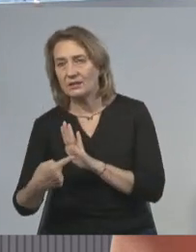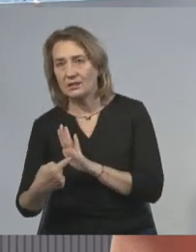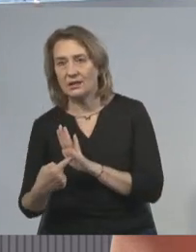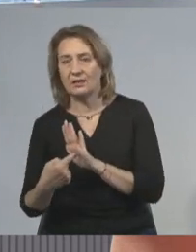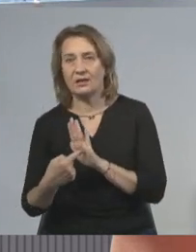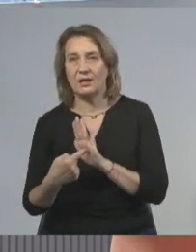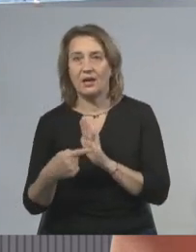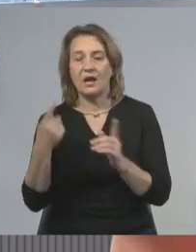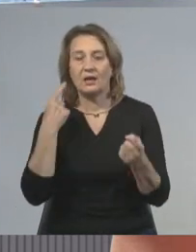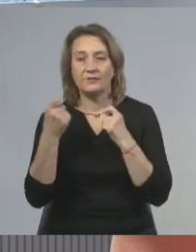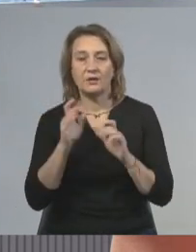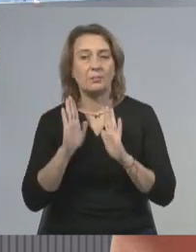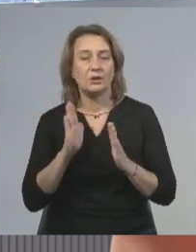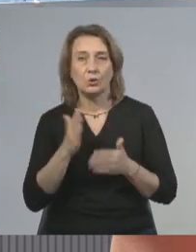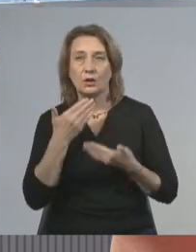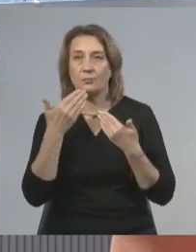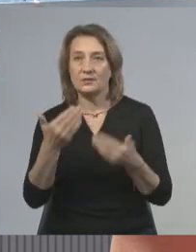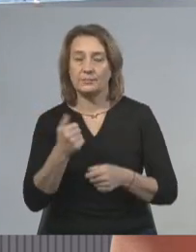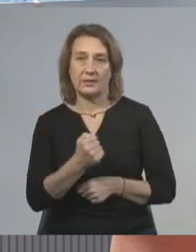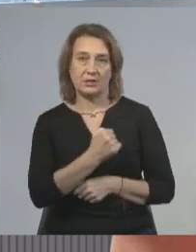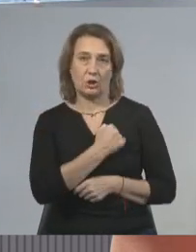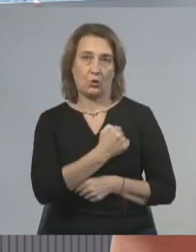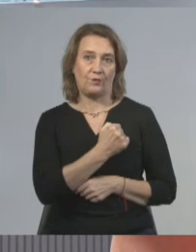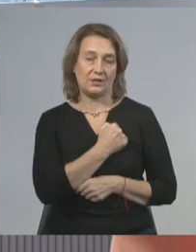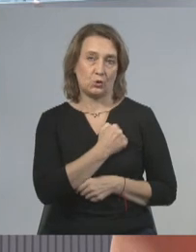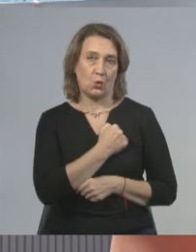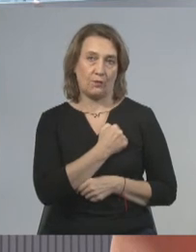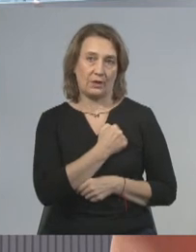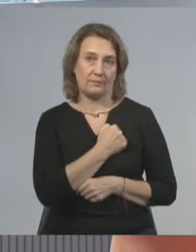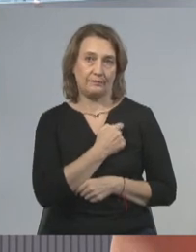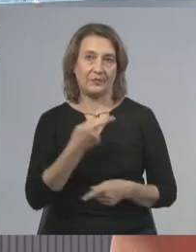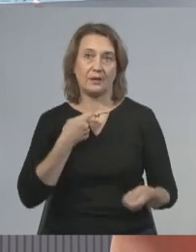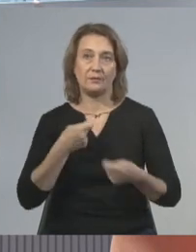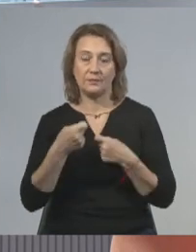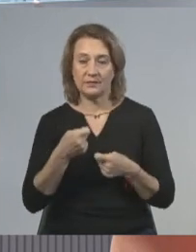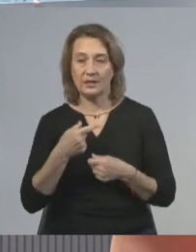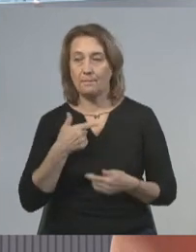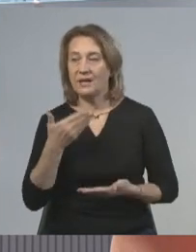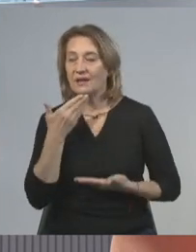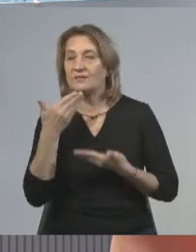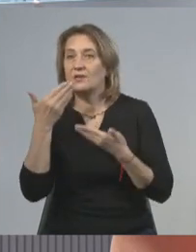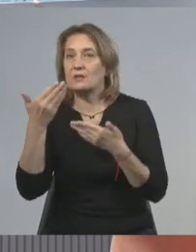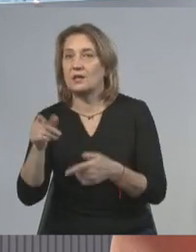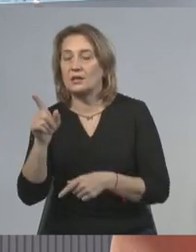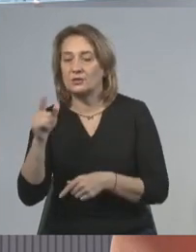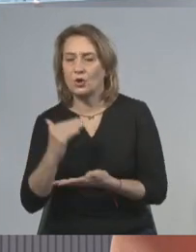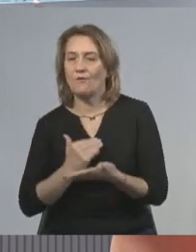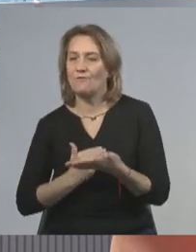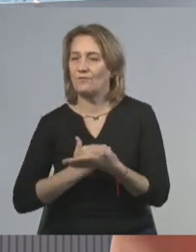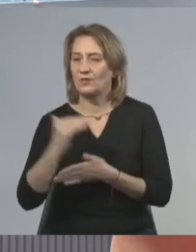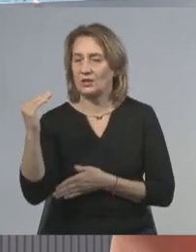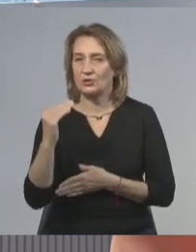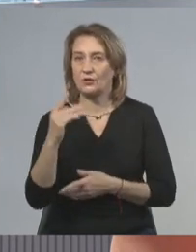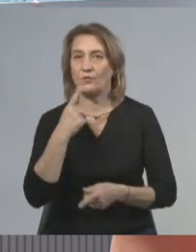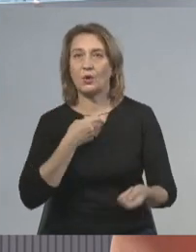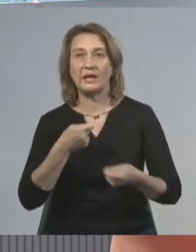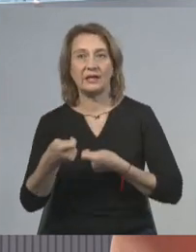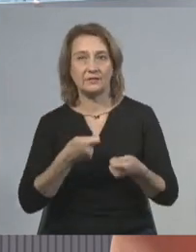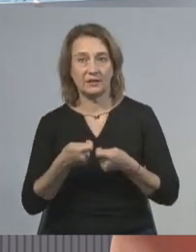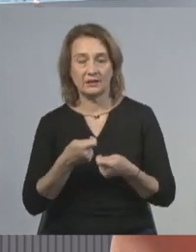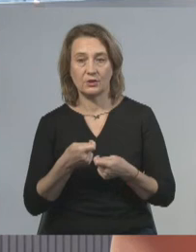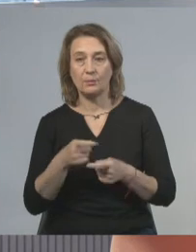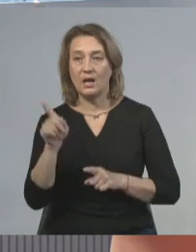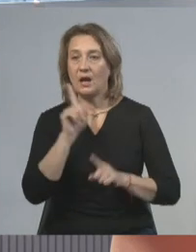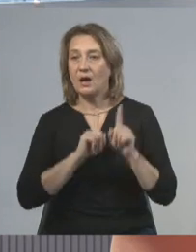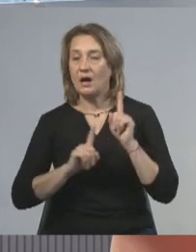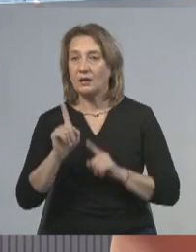commission uh widened the specter of the required requested information and we communicated with the security